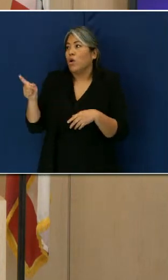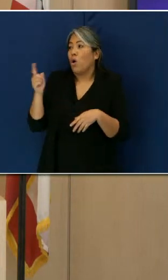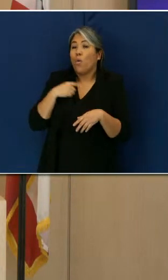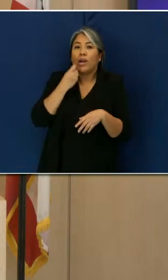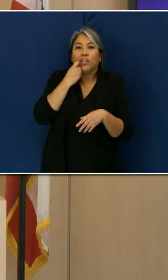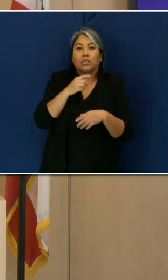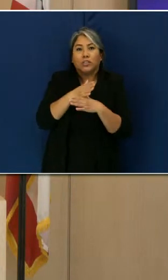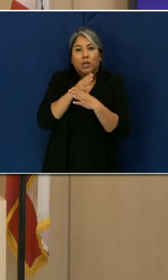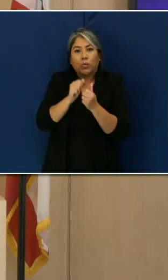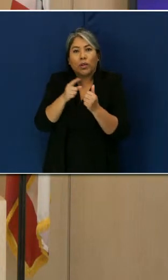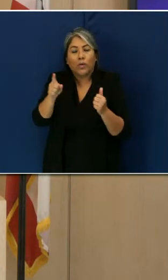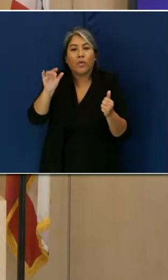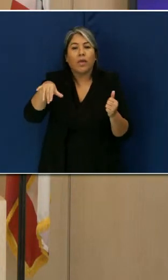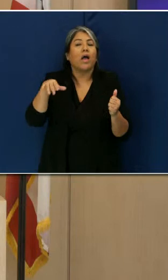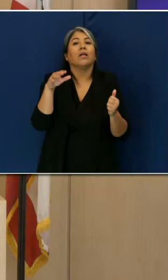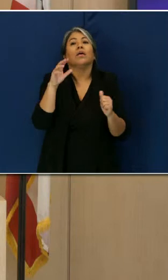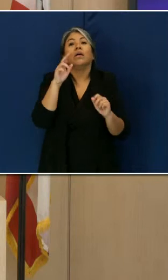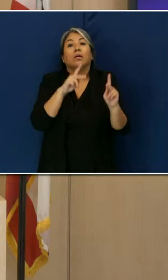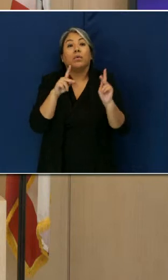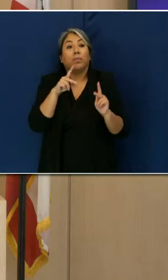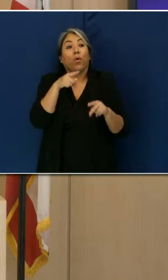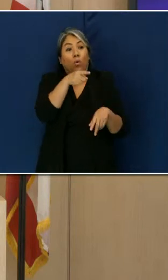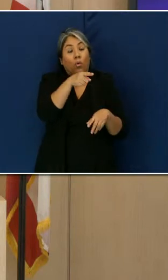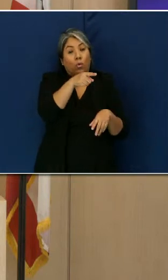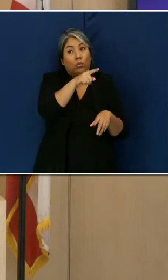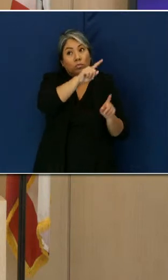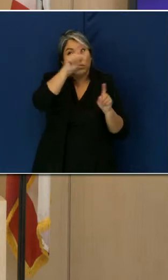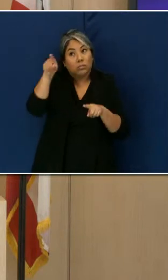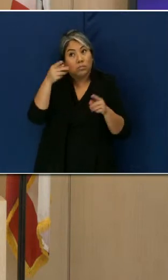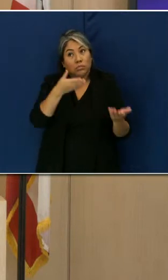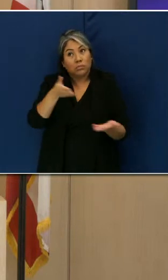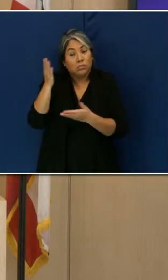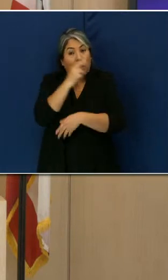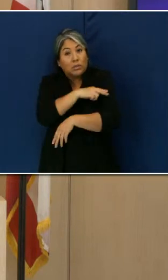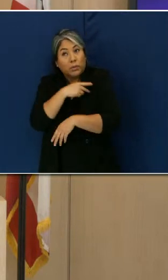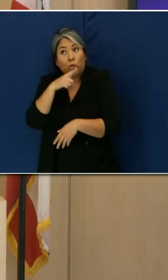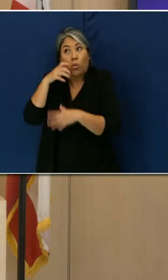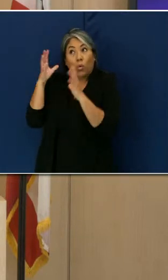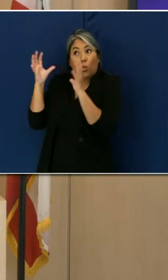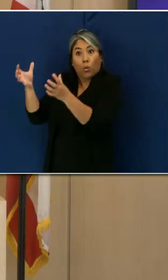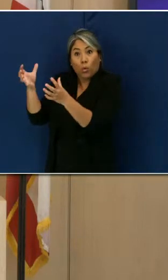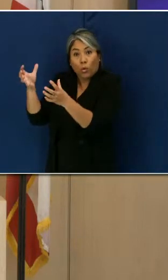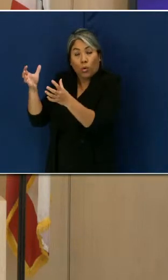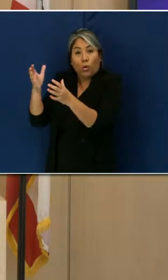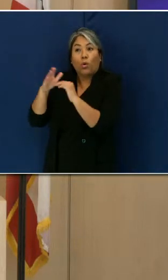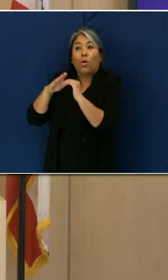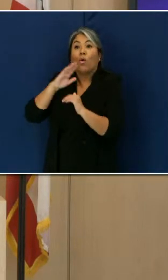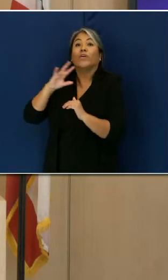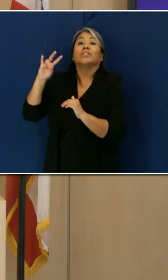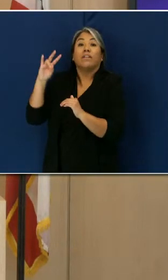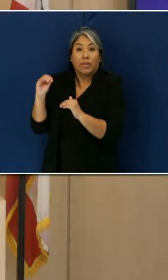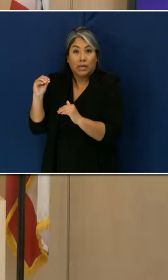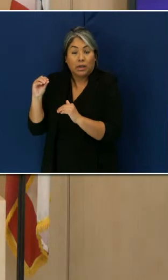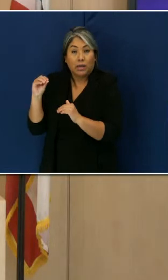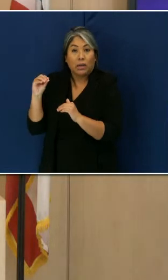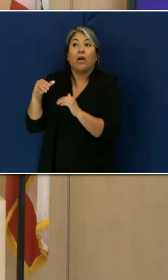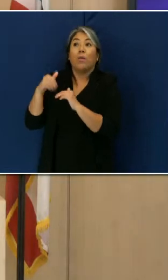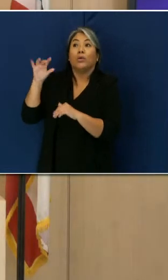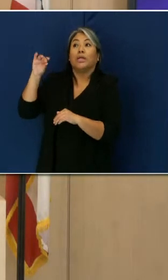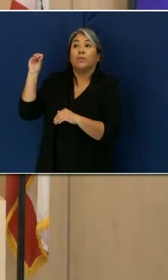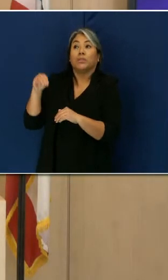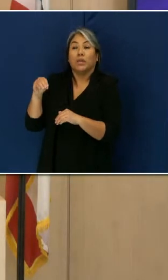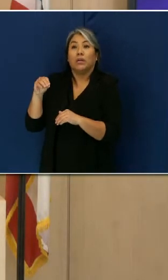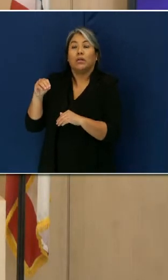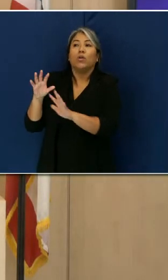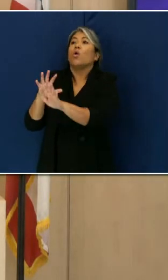just shared with you that individuals that are hospitalized, the demographics is over 70, almost 80% are